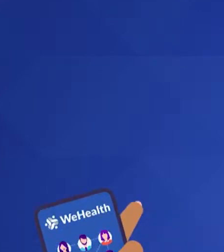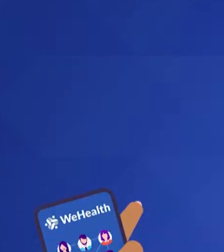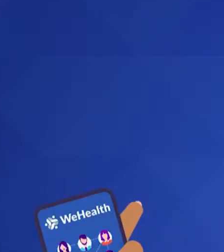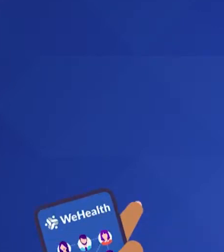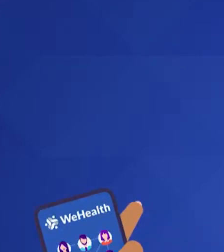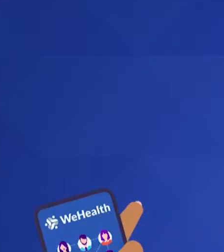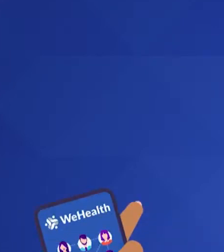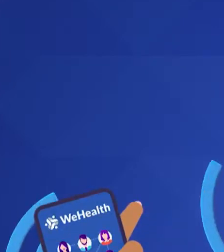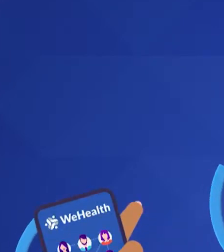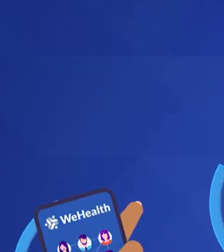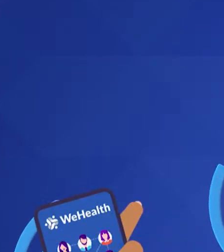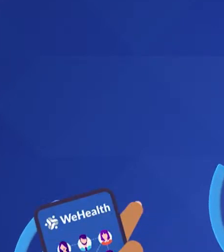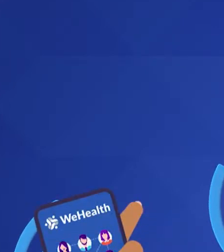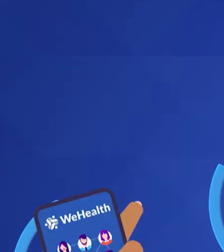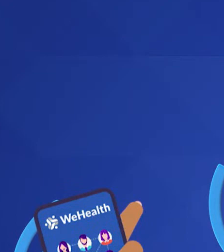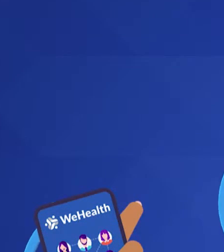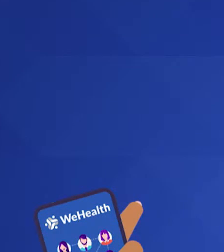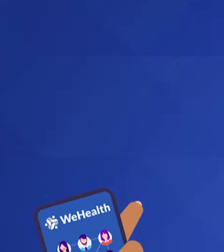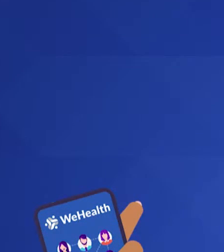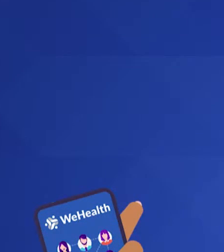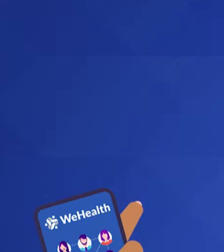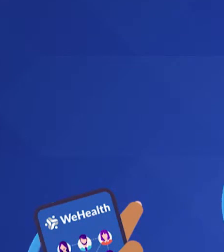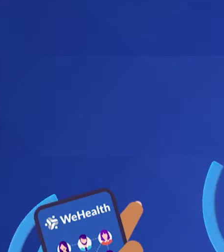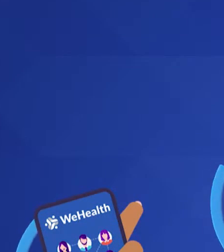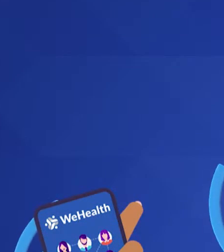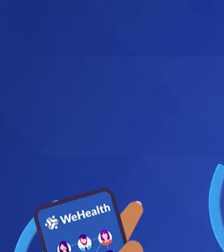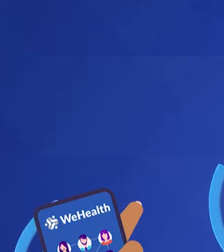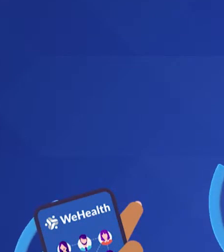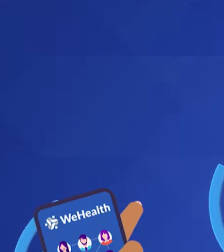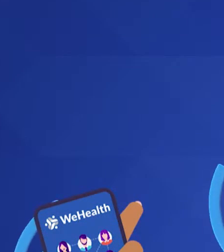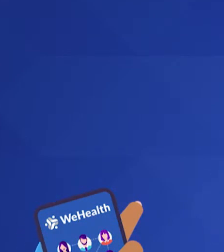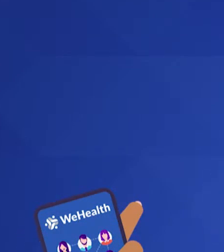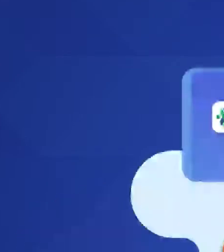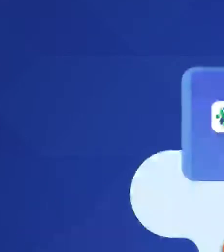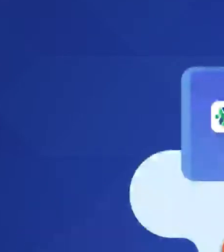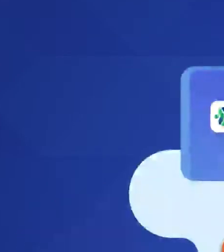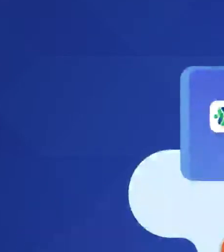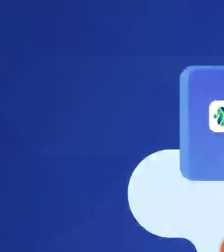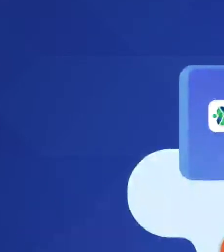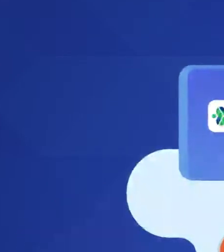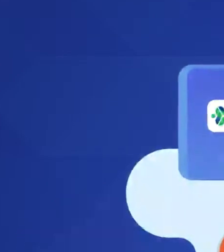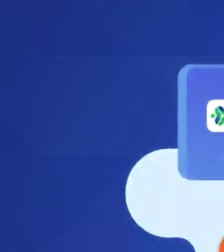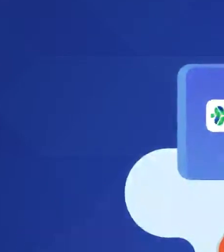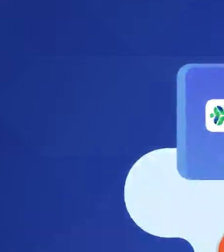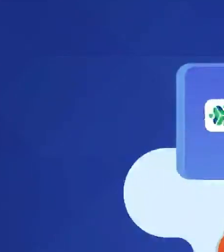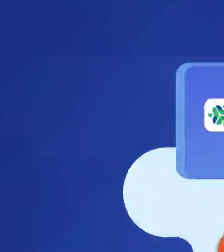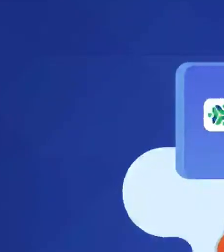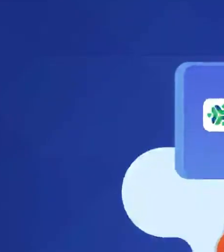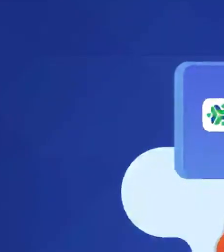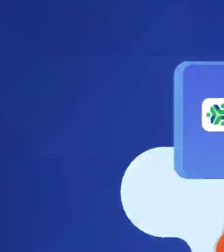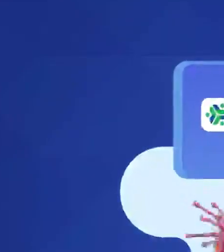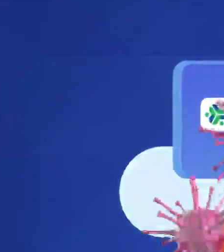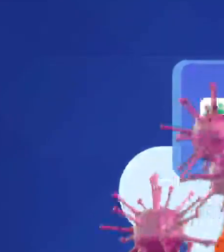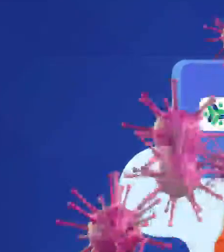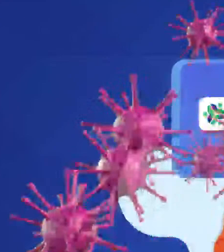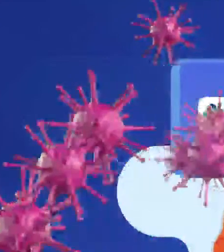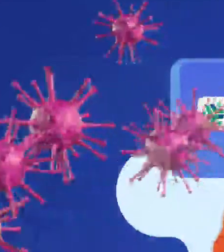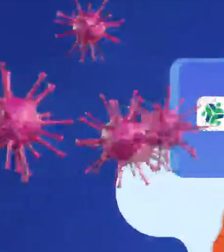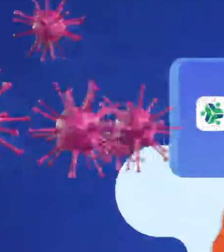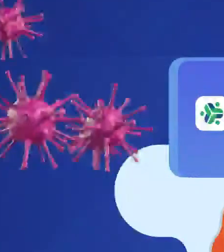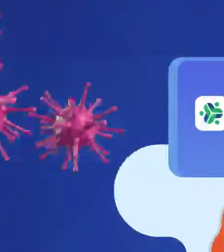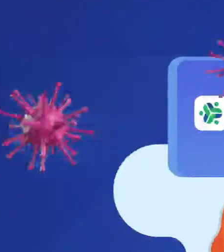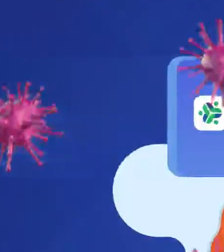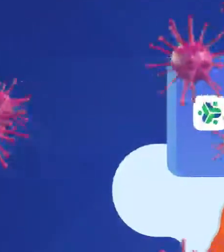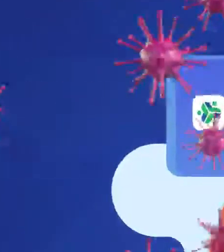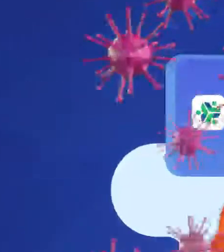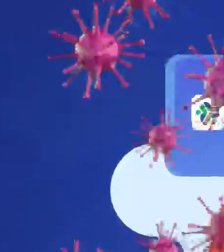and WeHealth Bermuda will anonymously notify other WeHealth Bermuda app users that an infected person was in close proximity, even